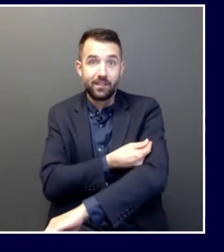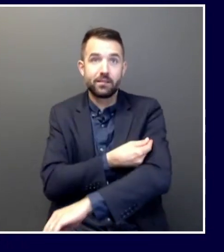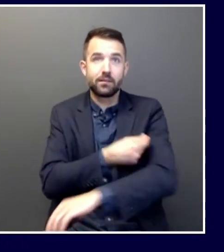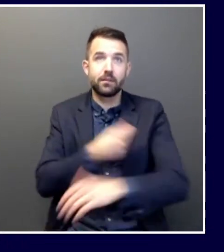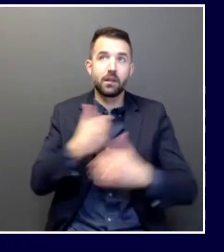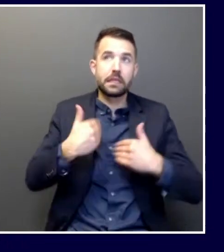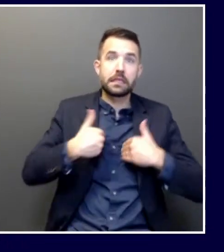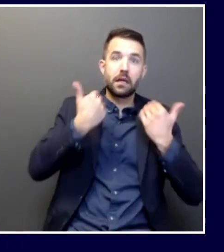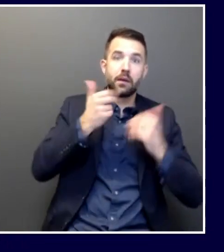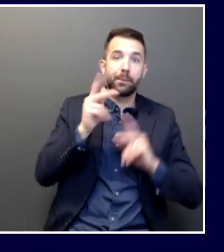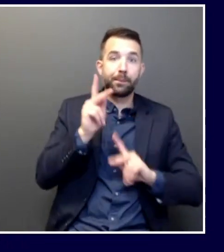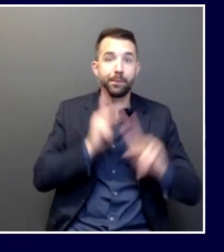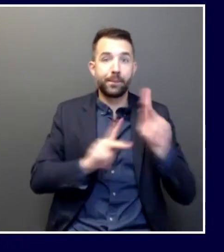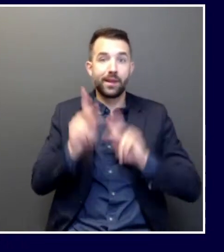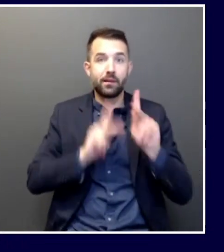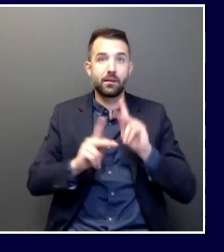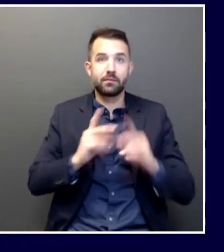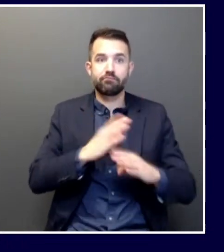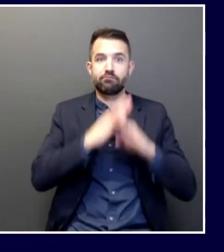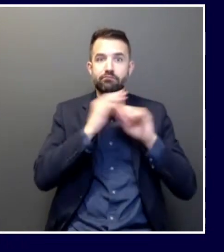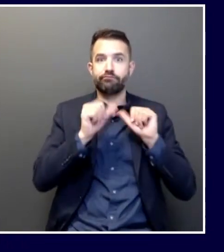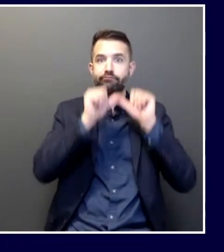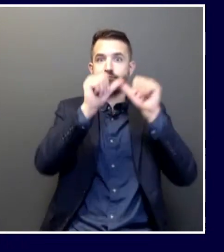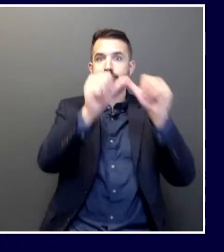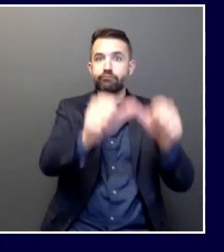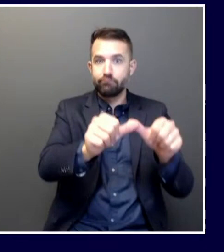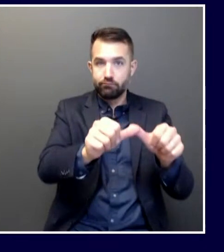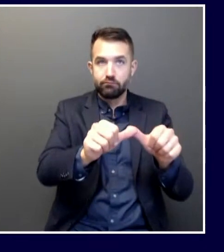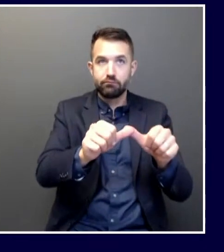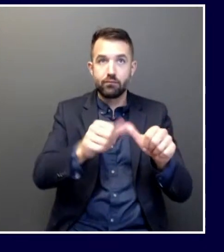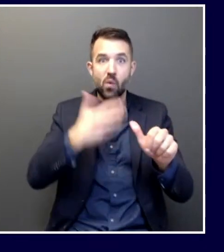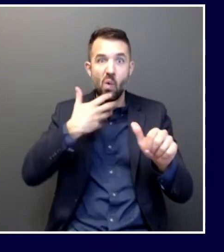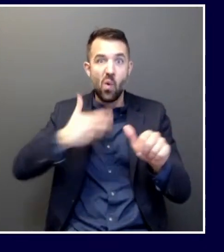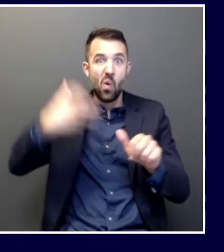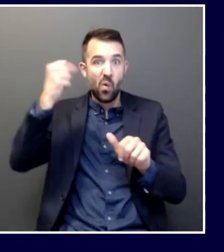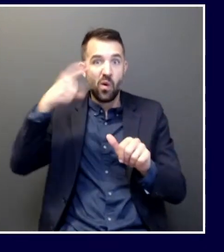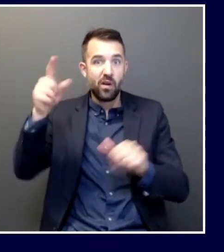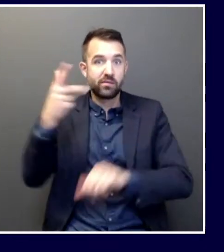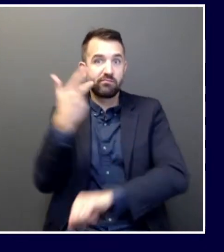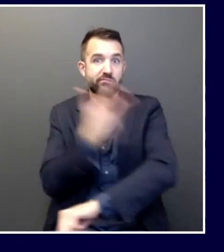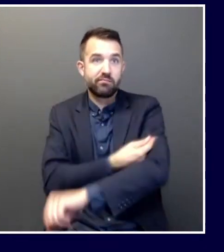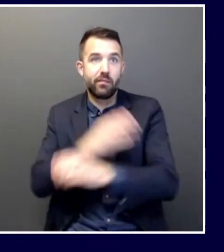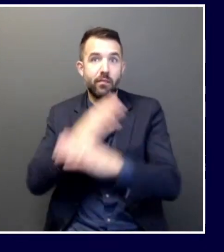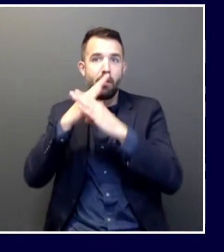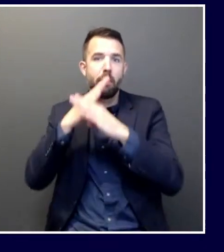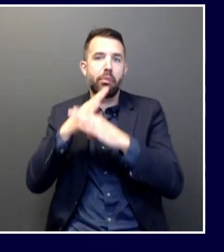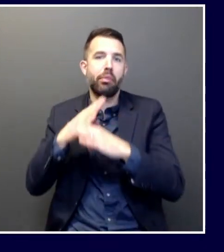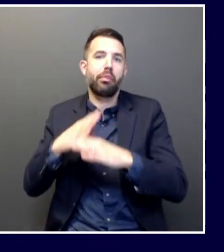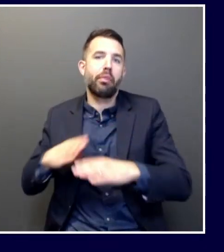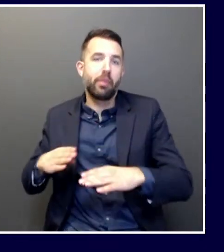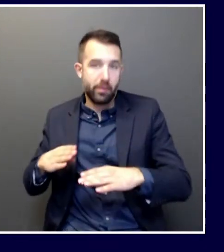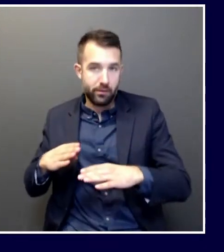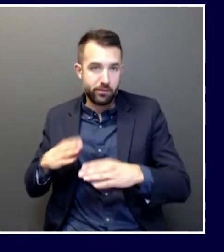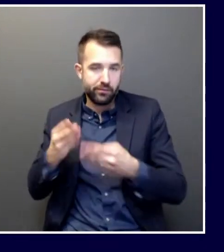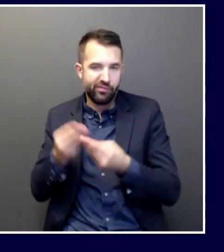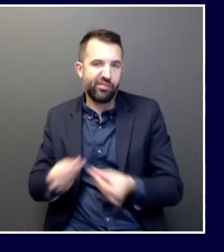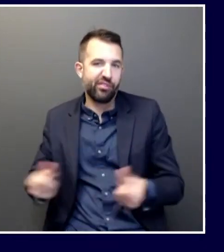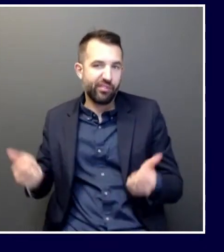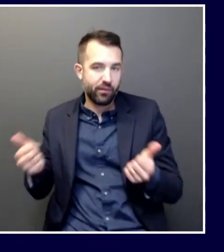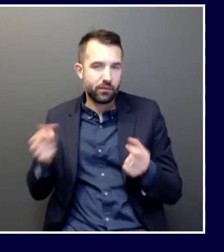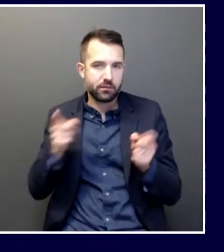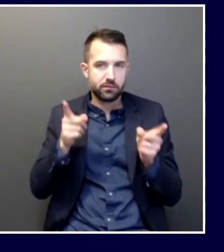in older folks. Sure. Well, Amy, I think the place to start that is by noting first just